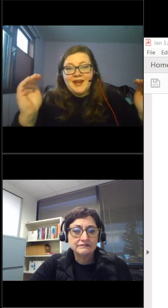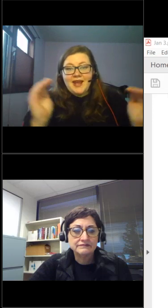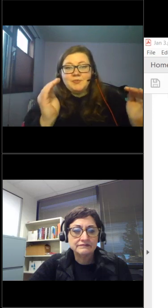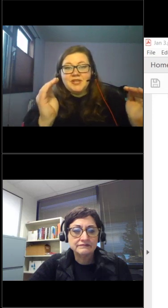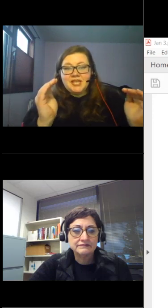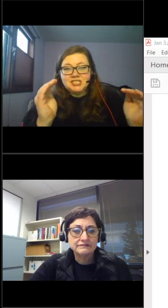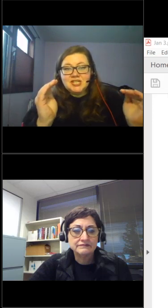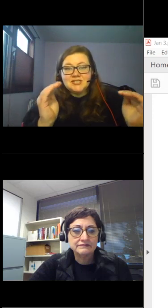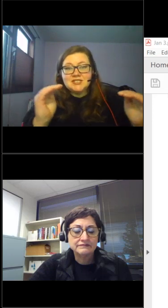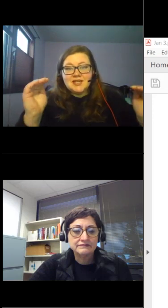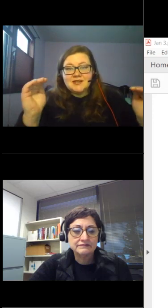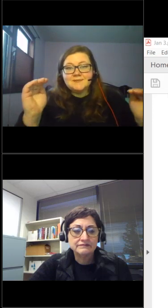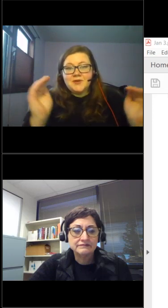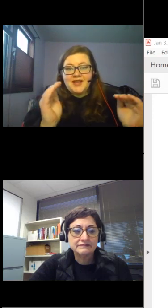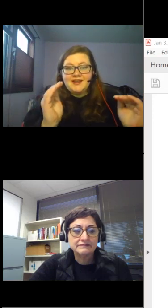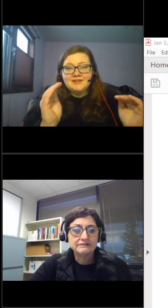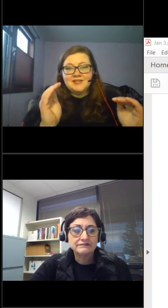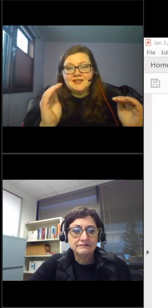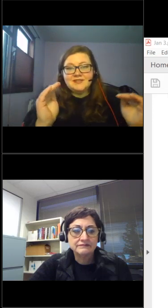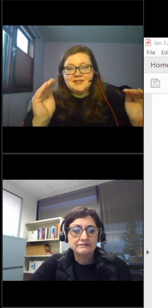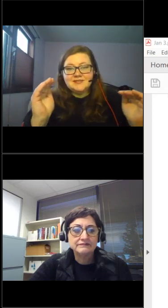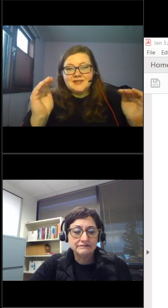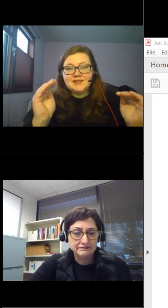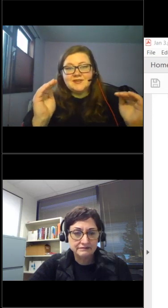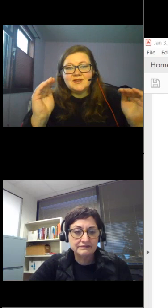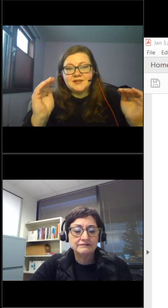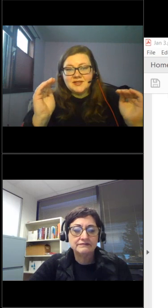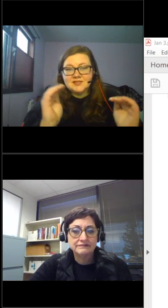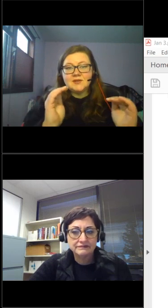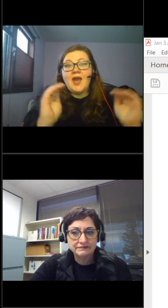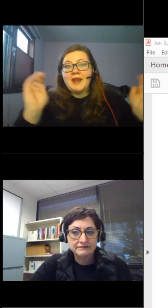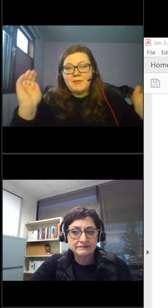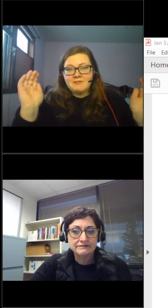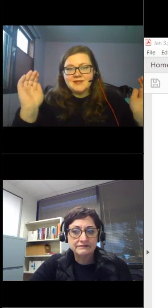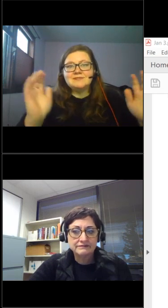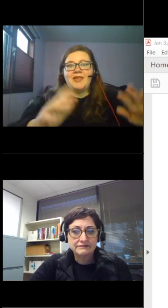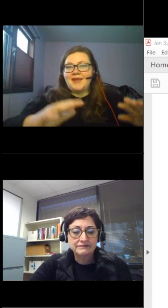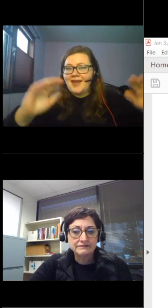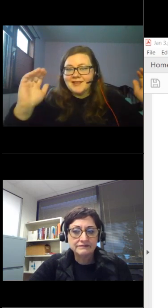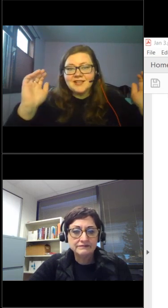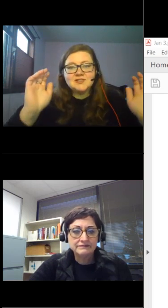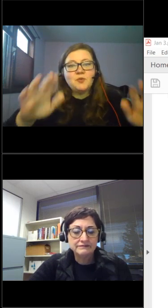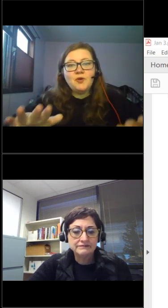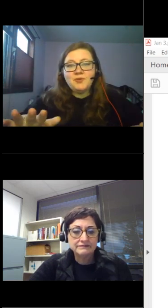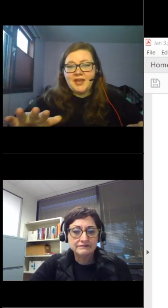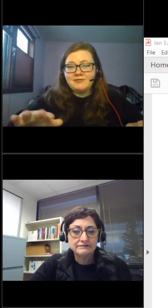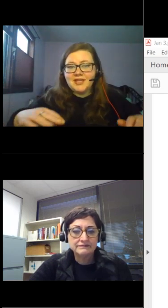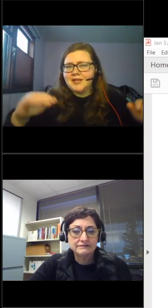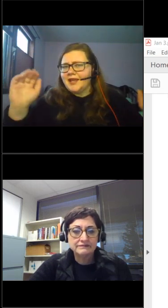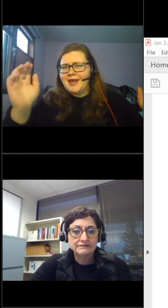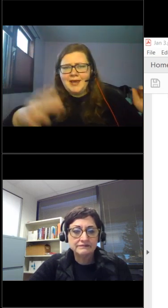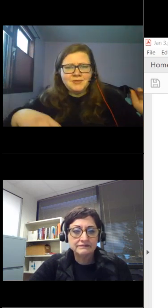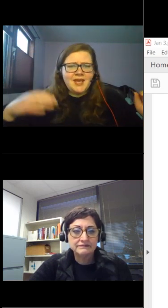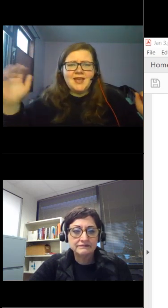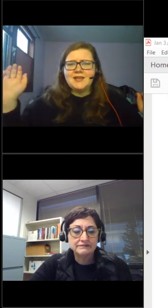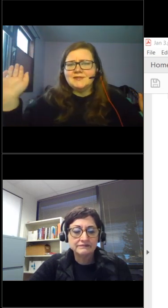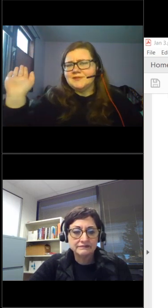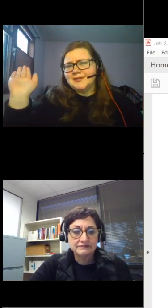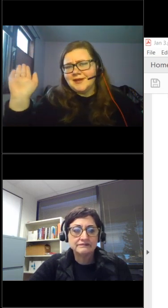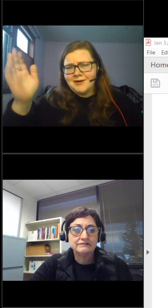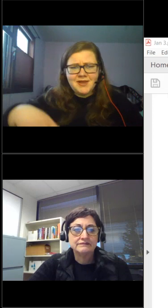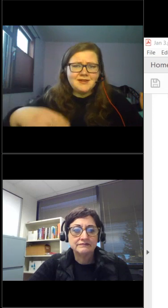and applications, okay? Like and amendments, like anything support plan related,